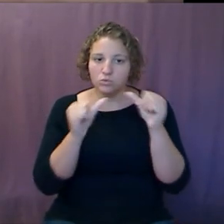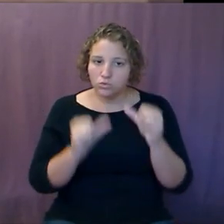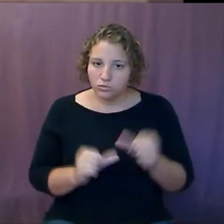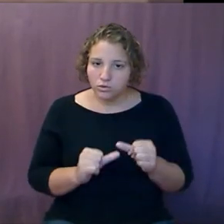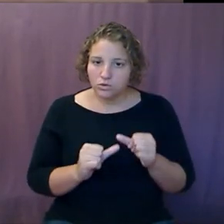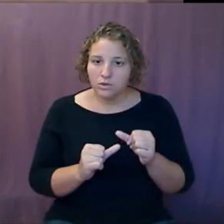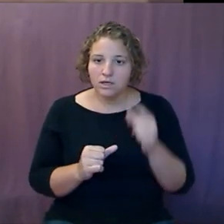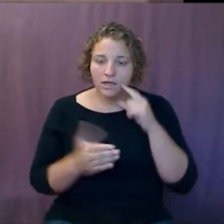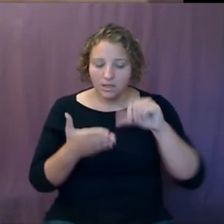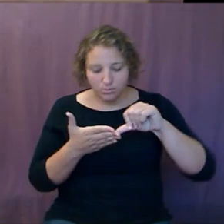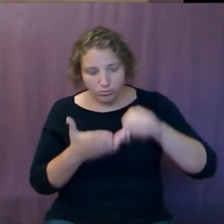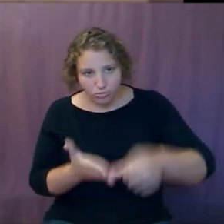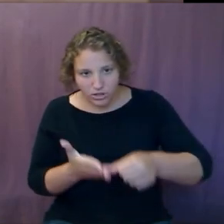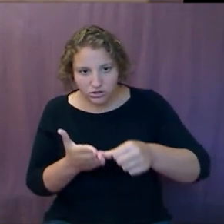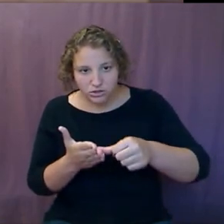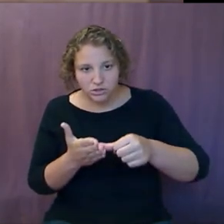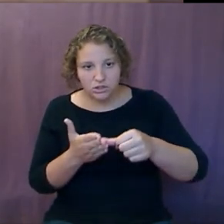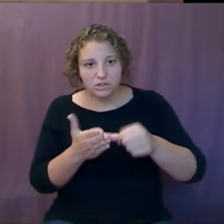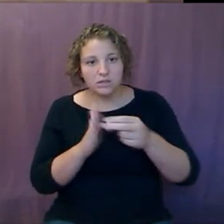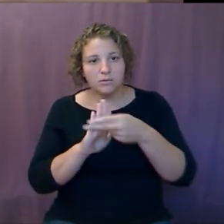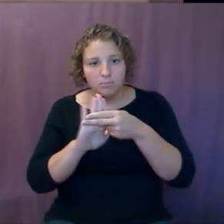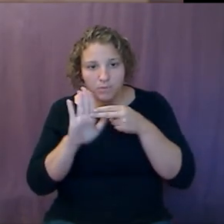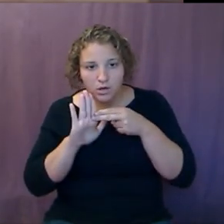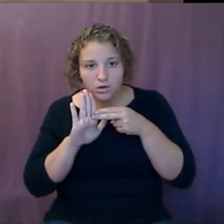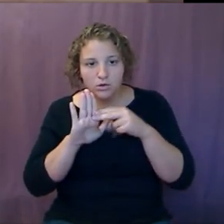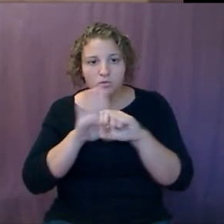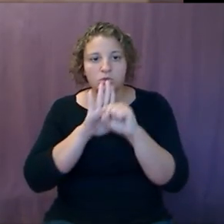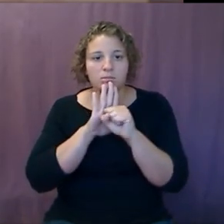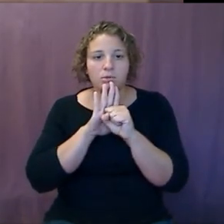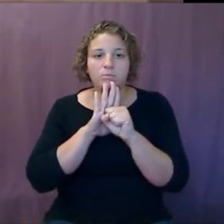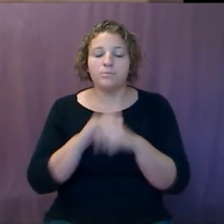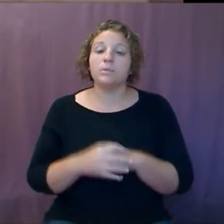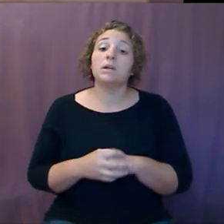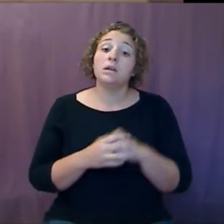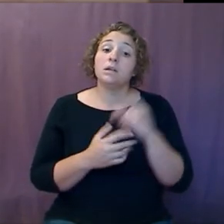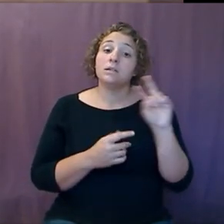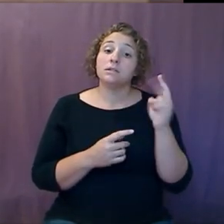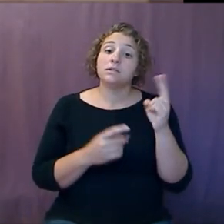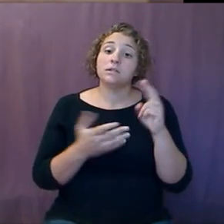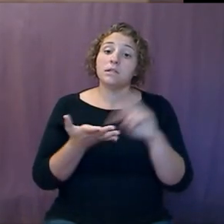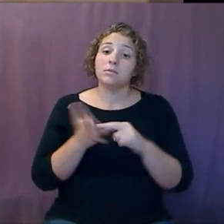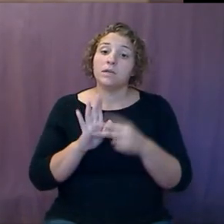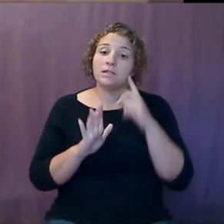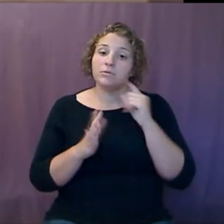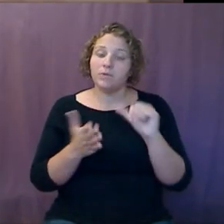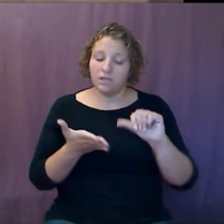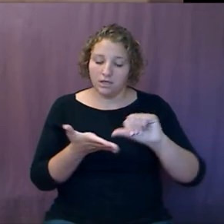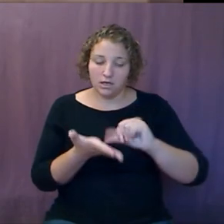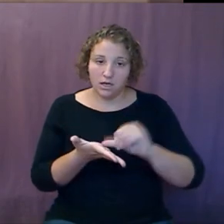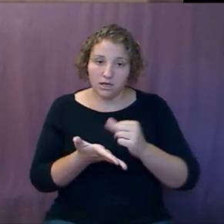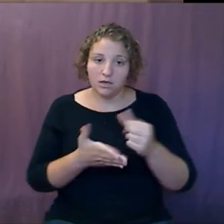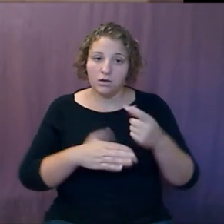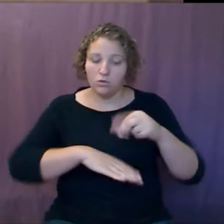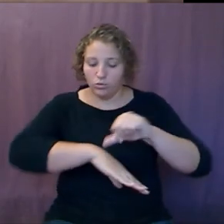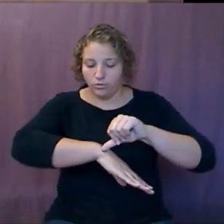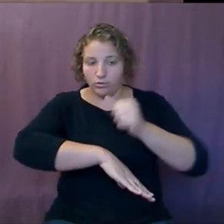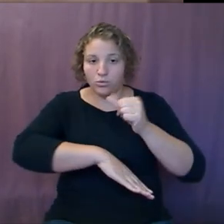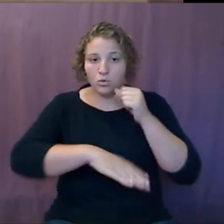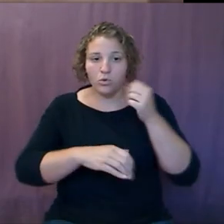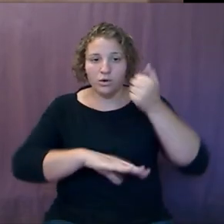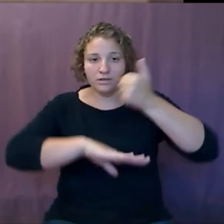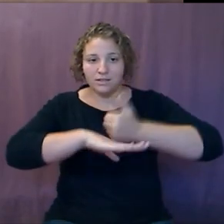an impression mark or symbol secondary meaning a mark to cut in or stamped on a sign